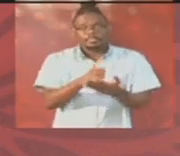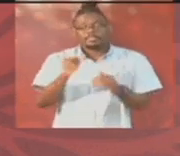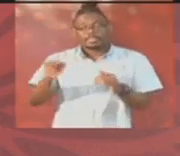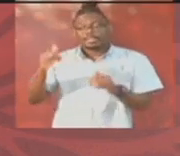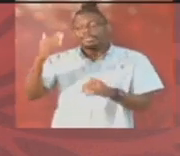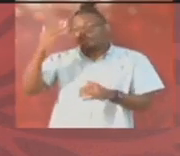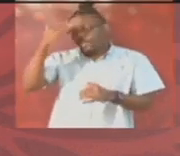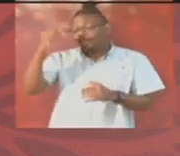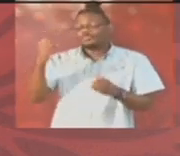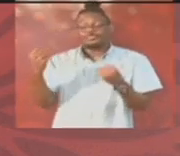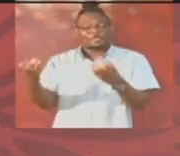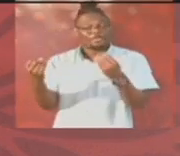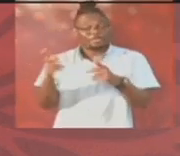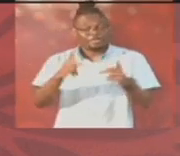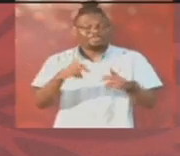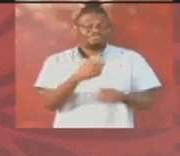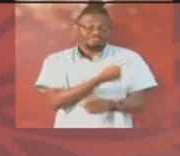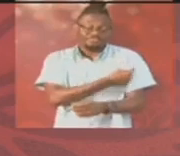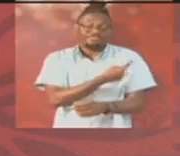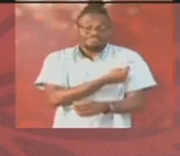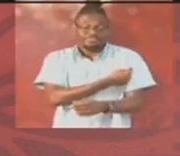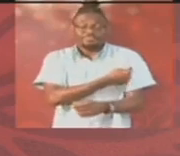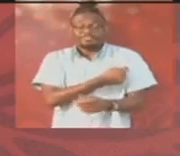over the four-day period.